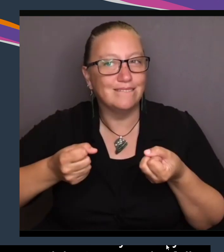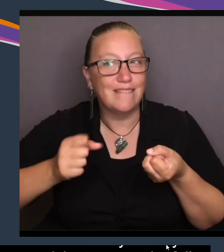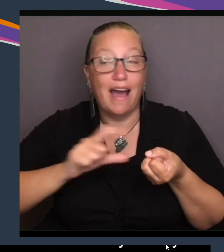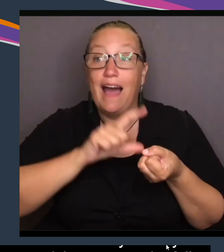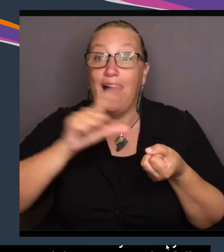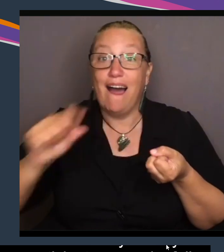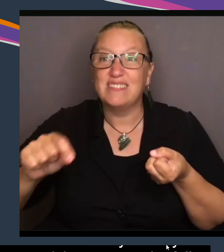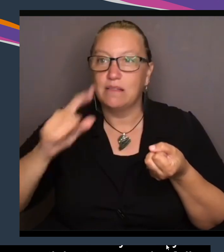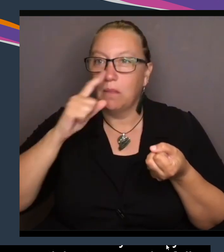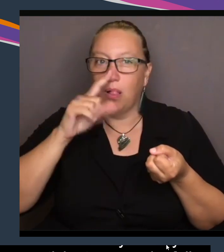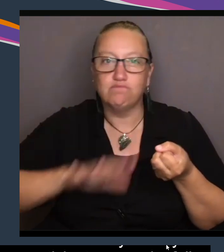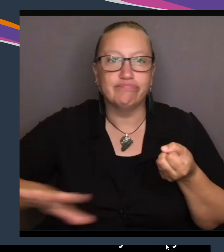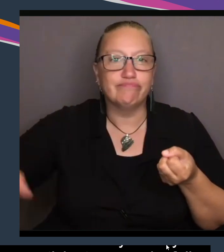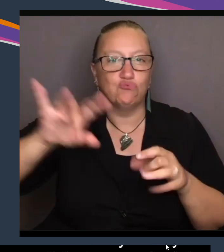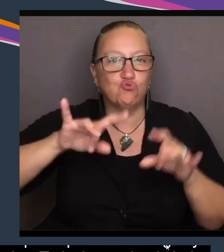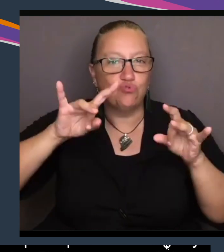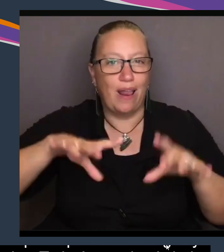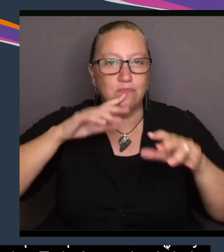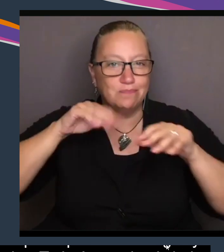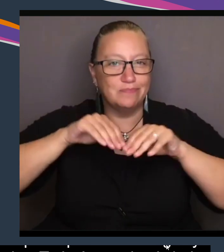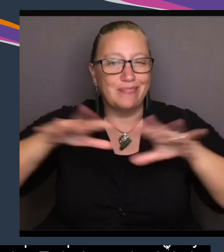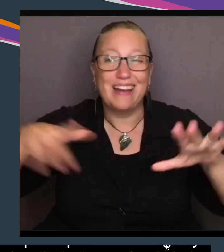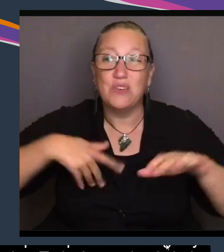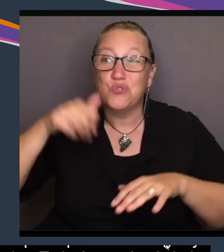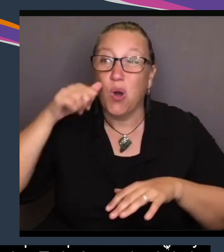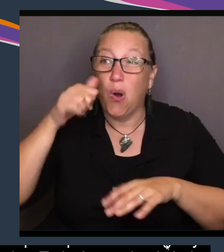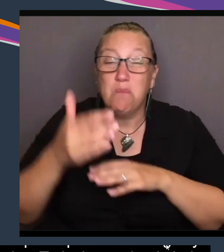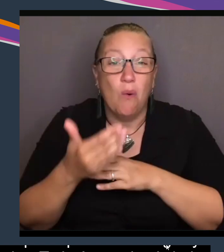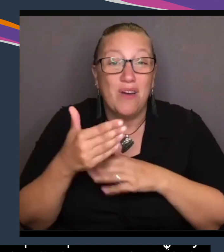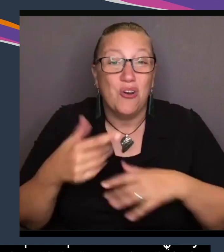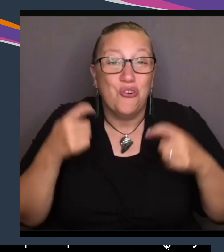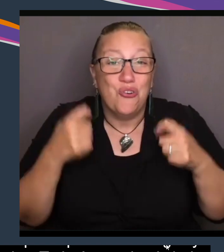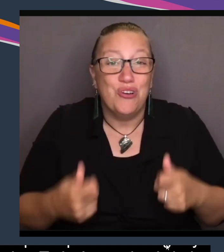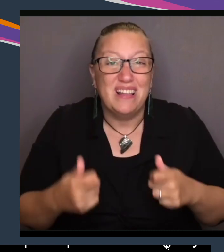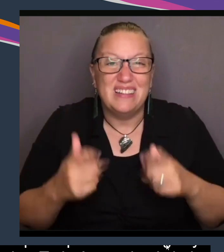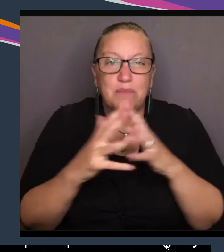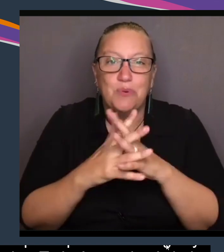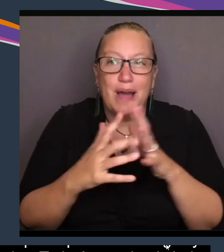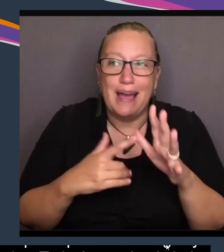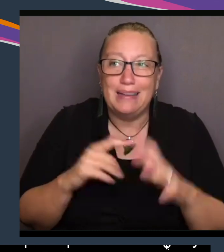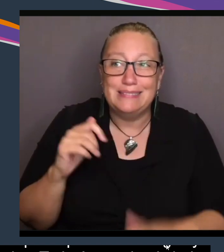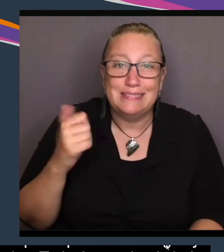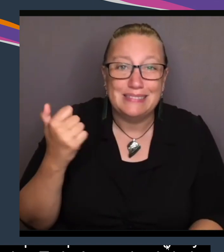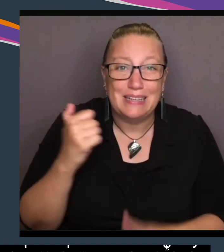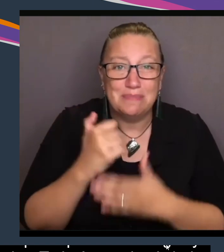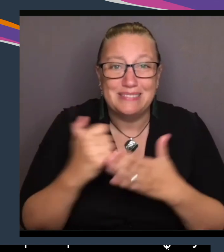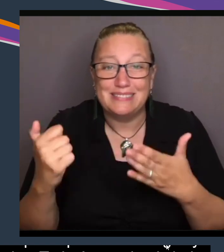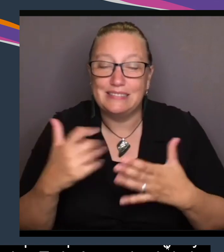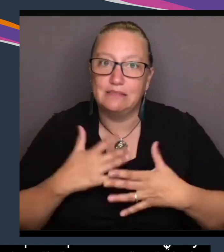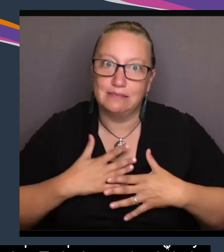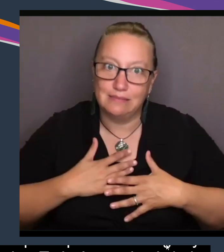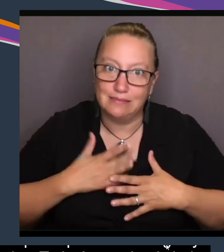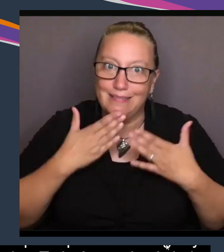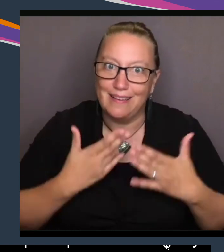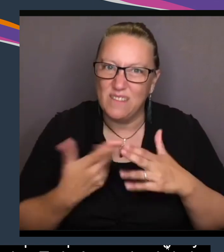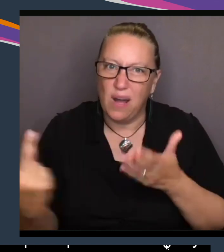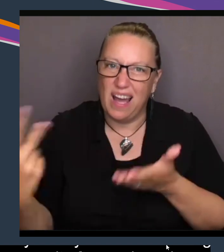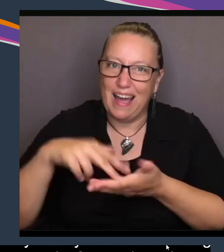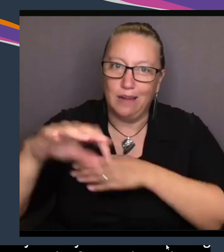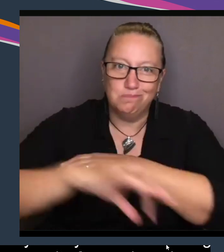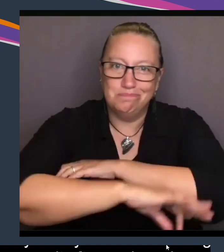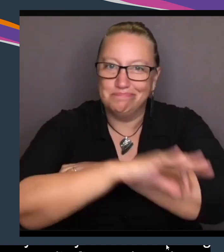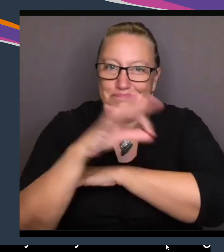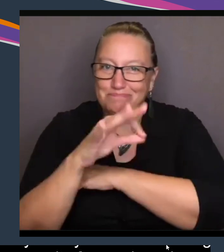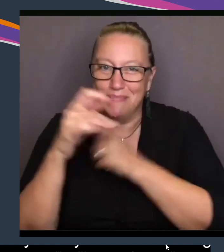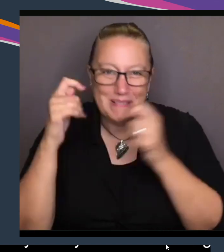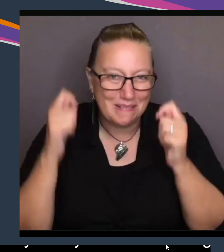we do note that it is quite early in WA. And for our WA colleagues, thank you for joining us so early.